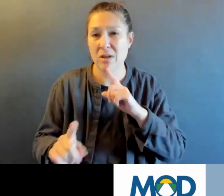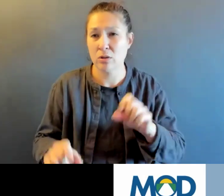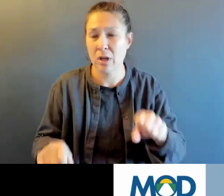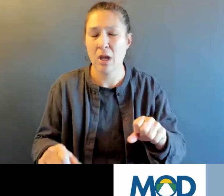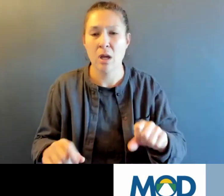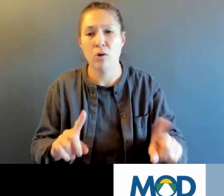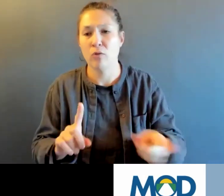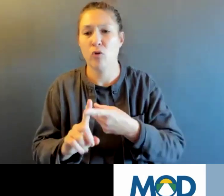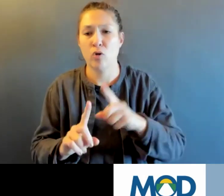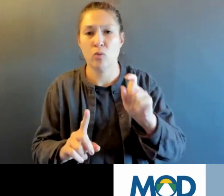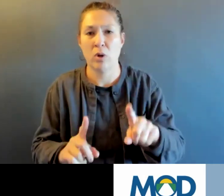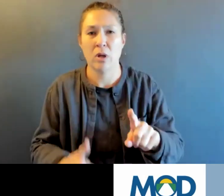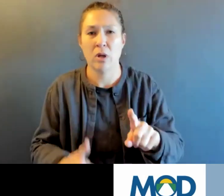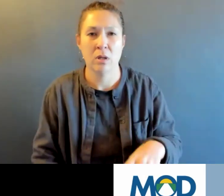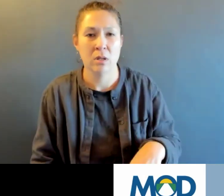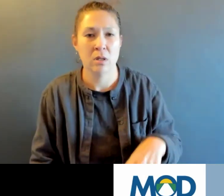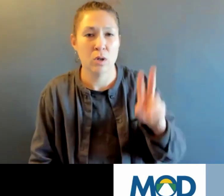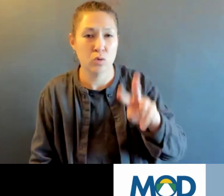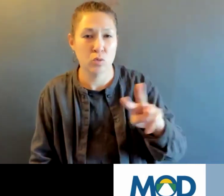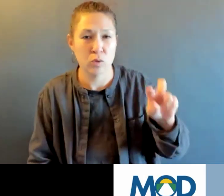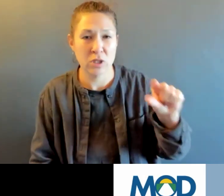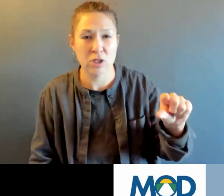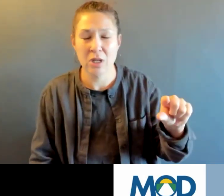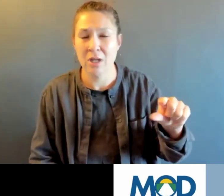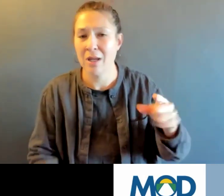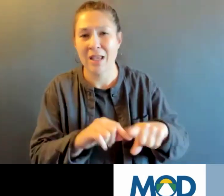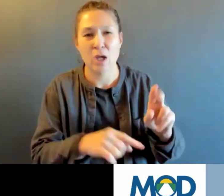question, 22G is not to be used for